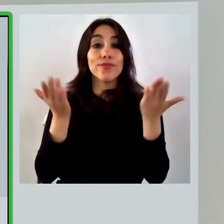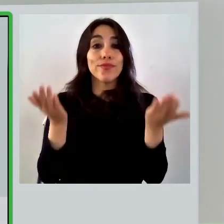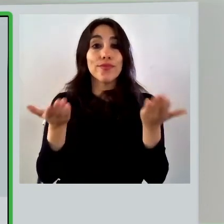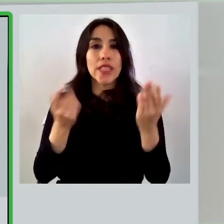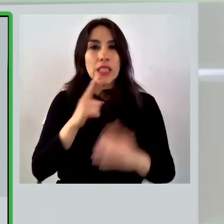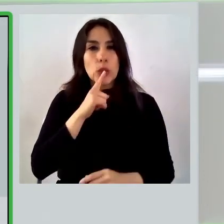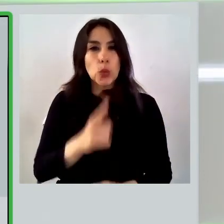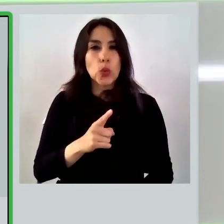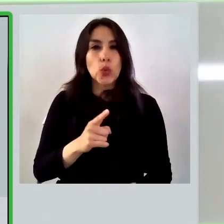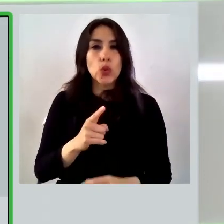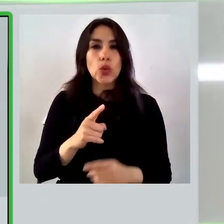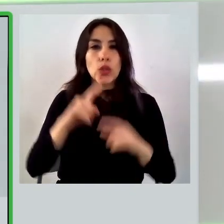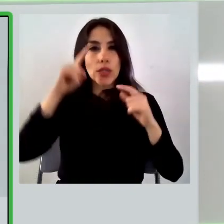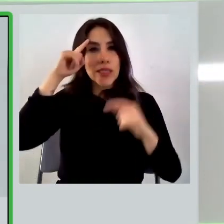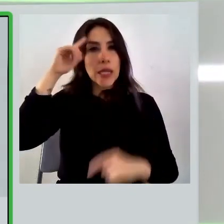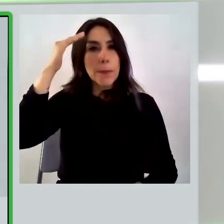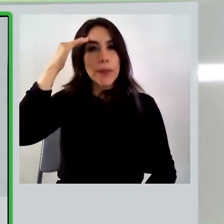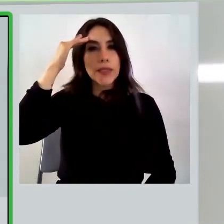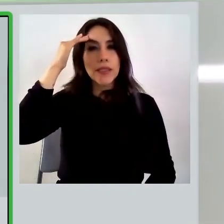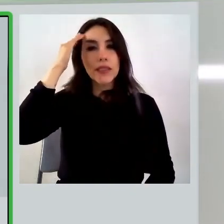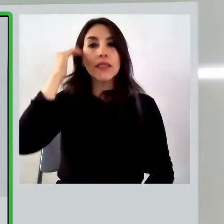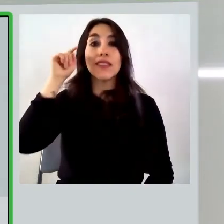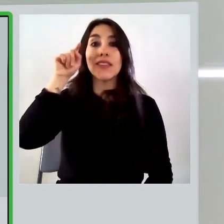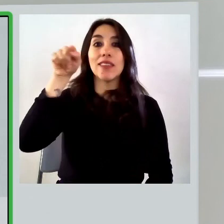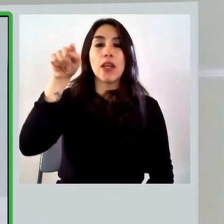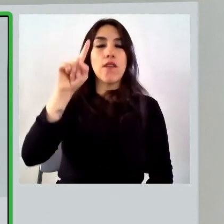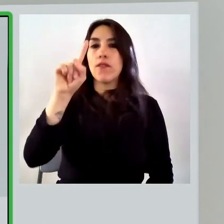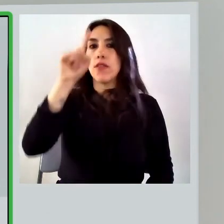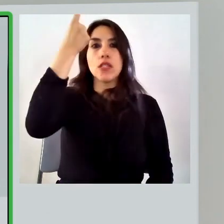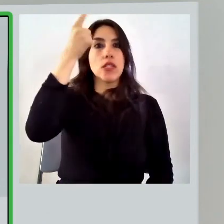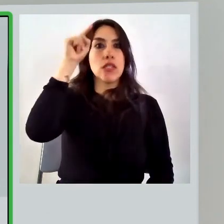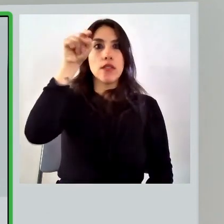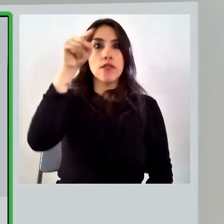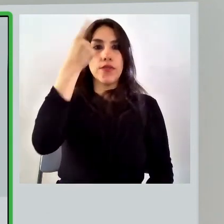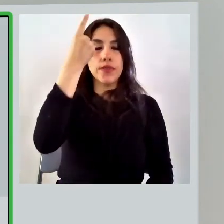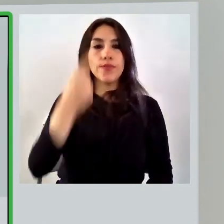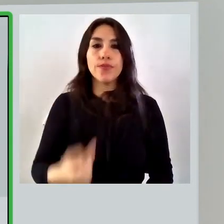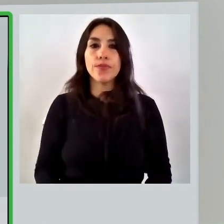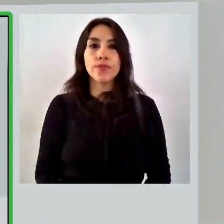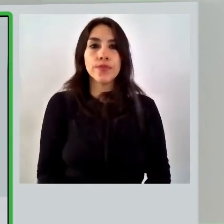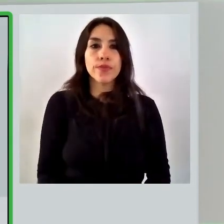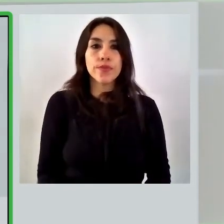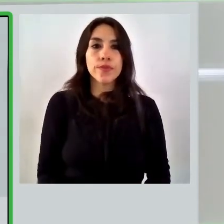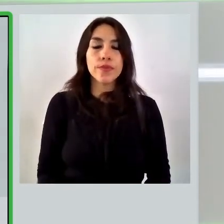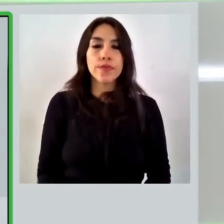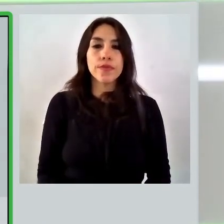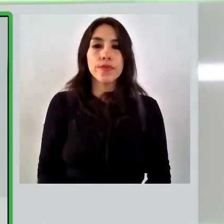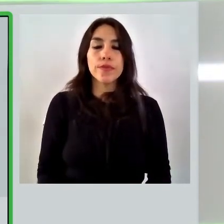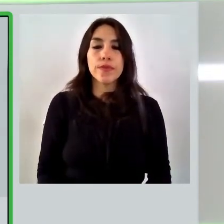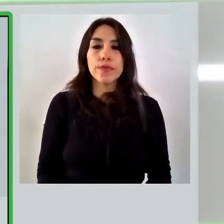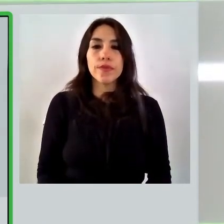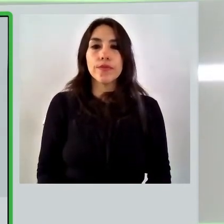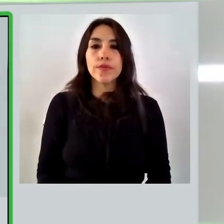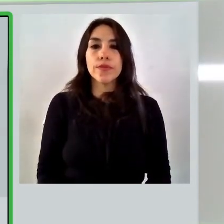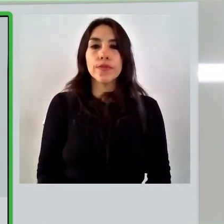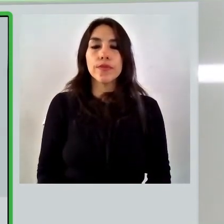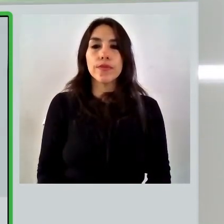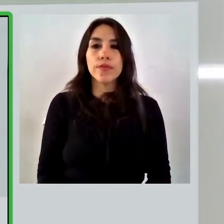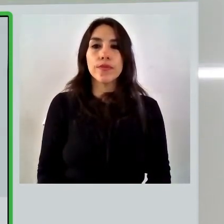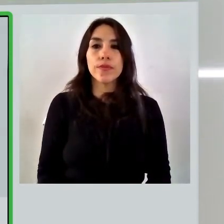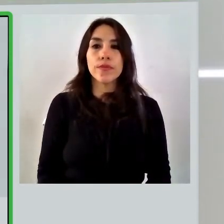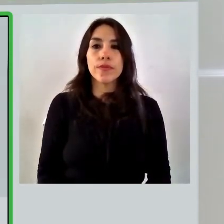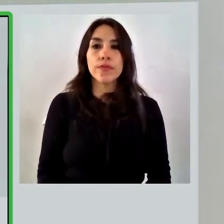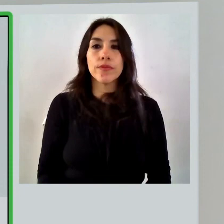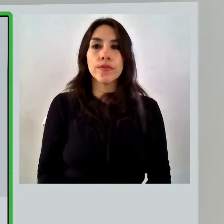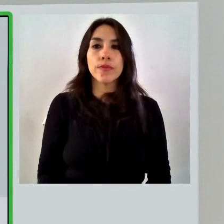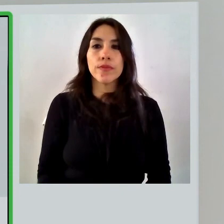especially not yet disclosed, those of us who are keeping our disabilities hidden. There are